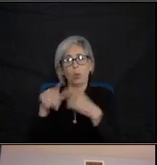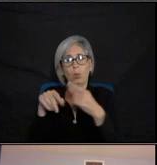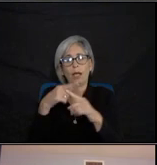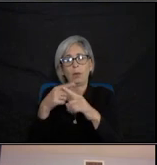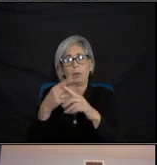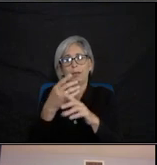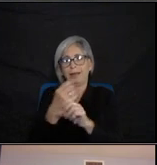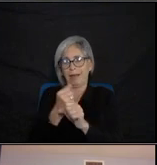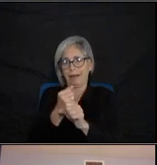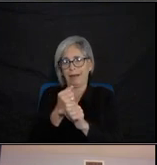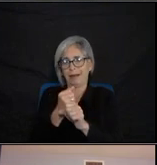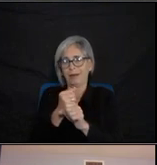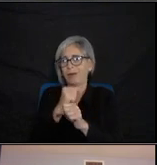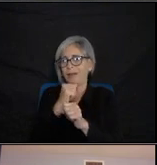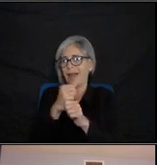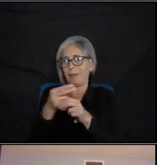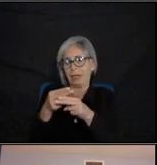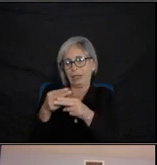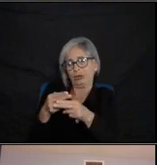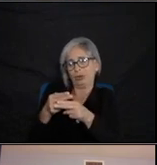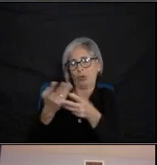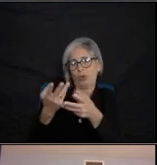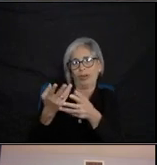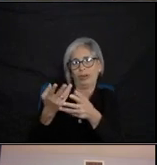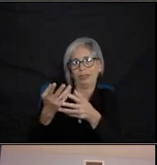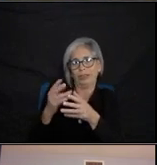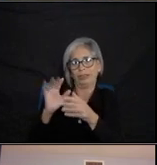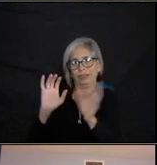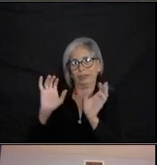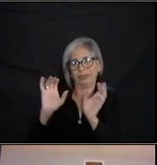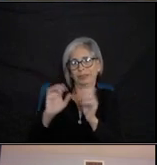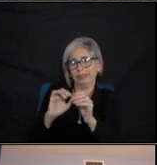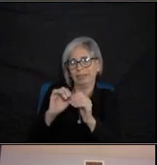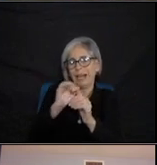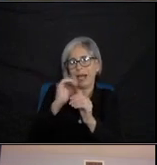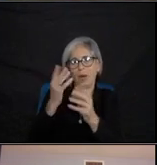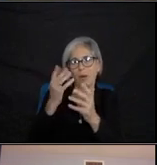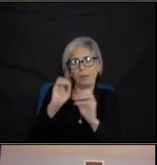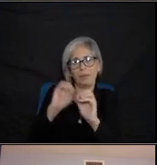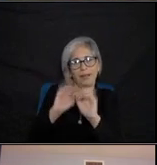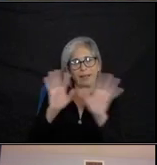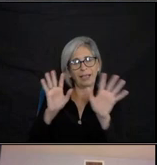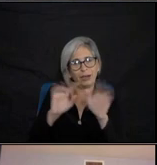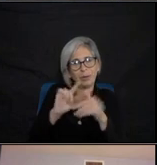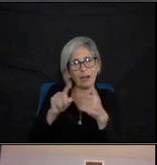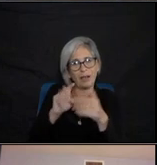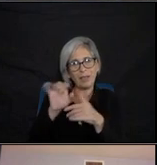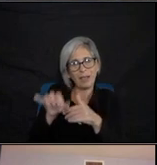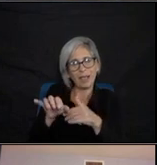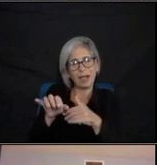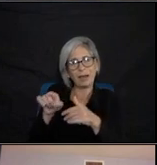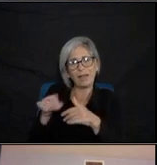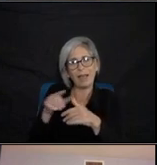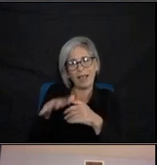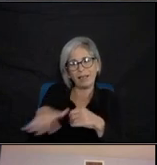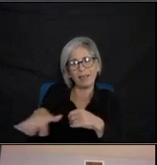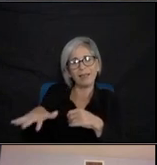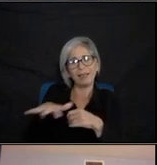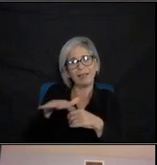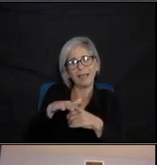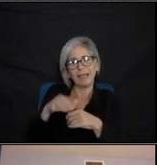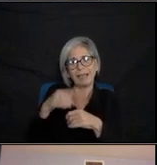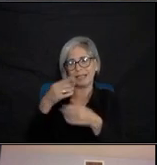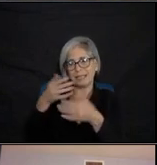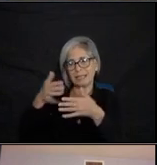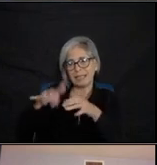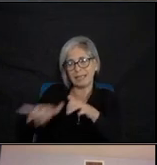we are being shortchanged or anything like that. So I just want to make sure that that's very clearly stated, because, you know, that land as it sits